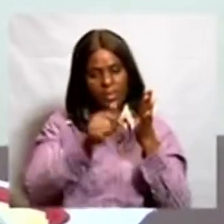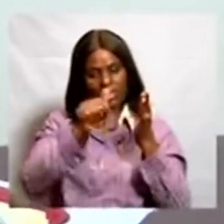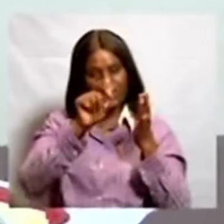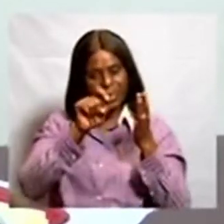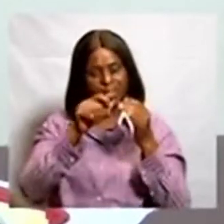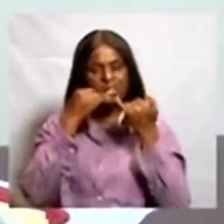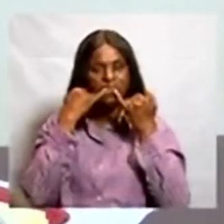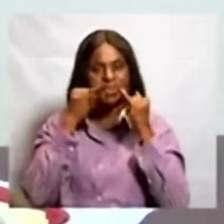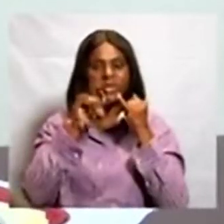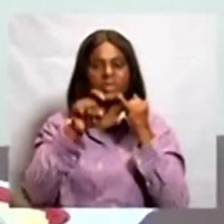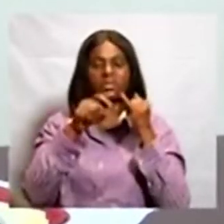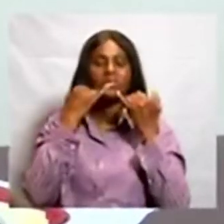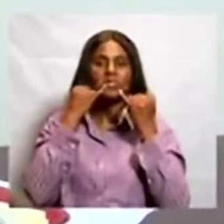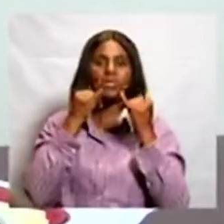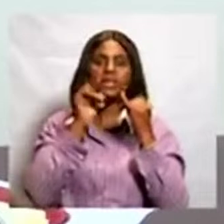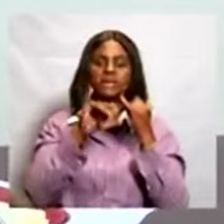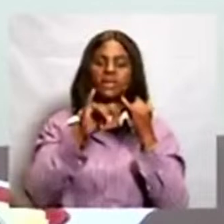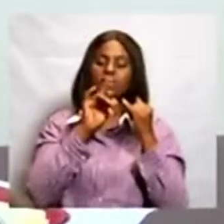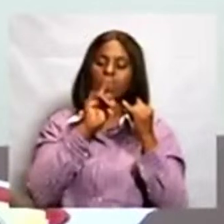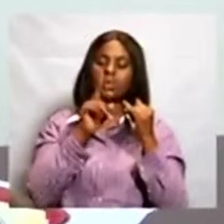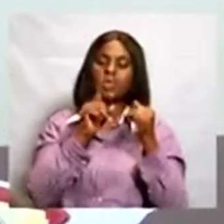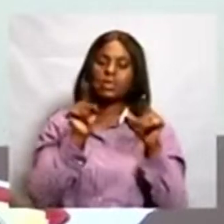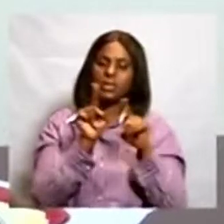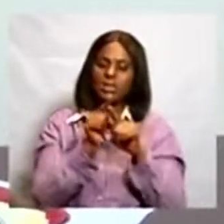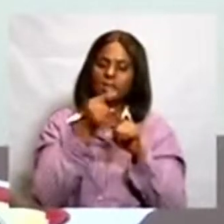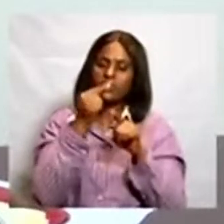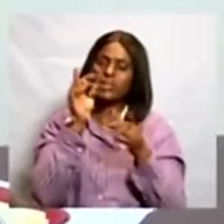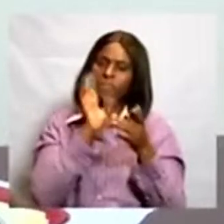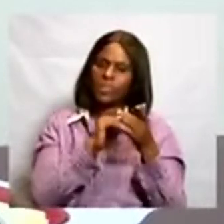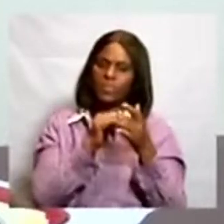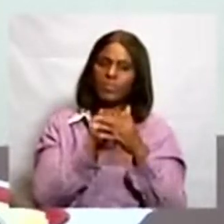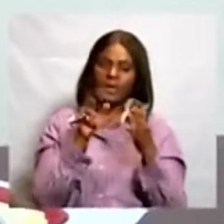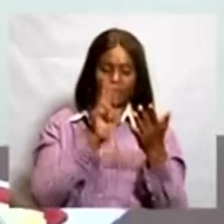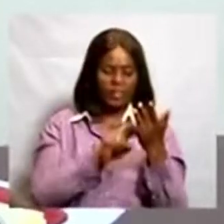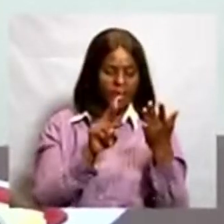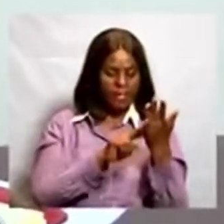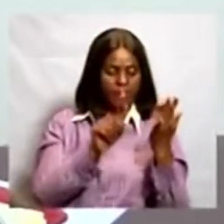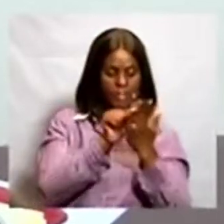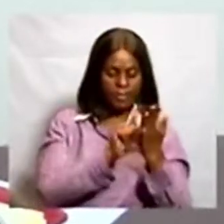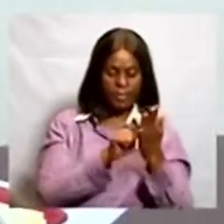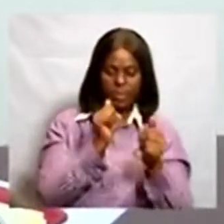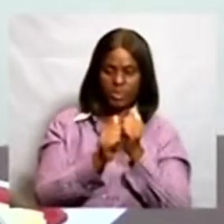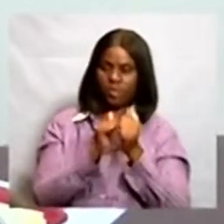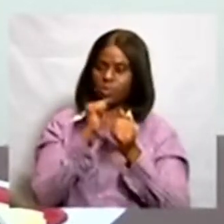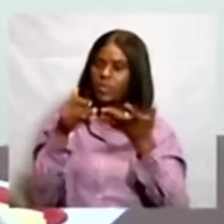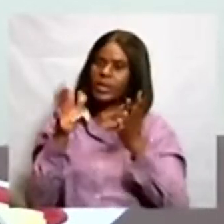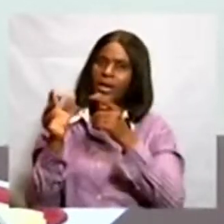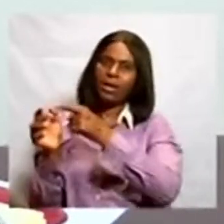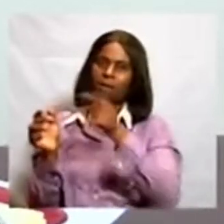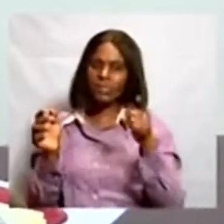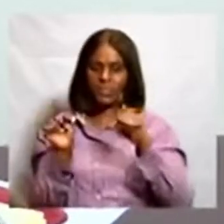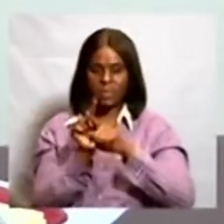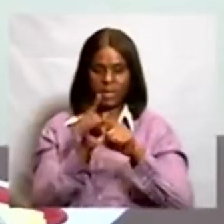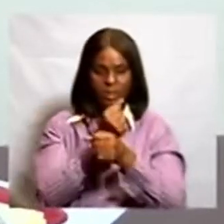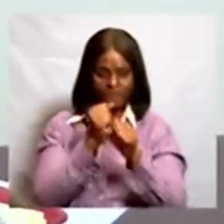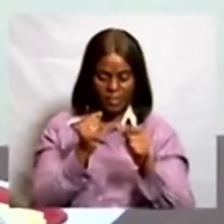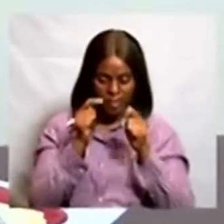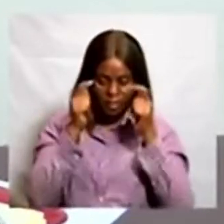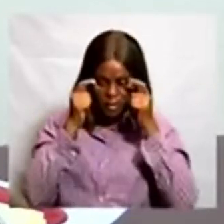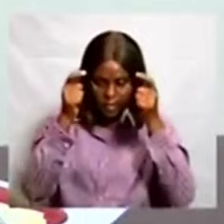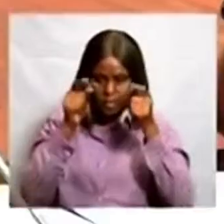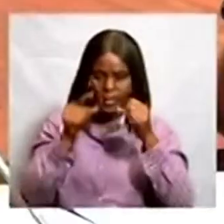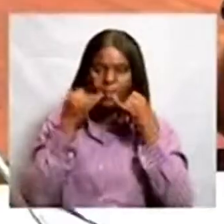Yes, also we need information. for your data. Yes. Yes, I think. And they said there, they read an act that does not allow them to hand over that